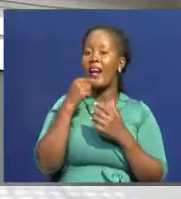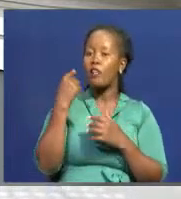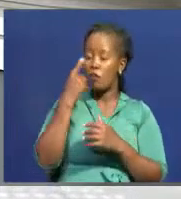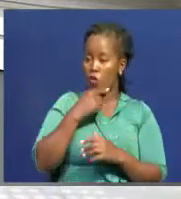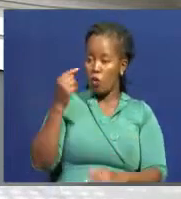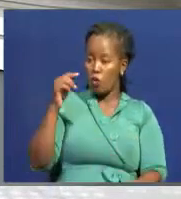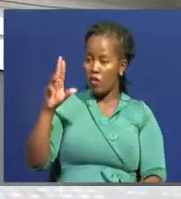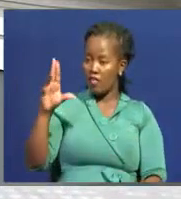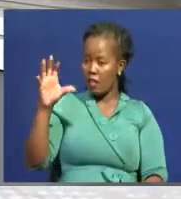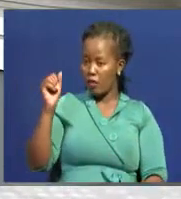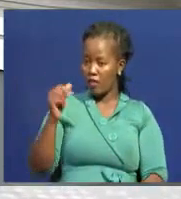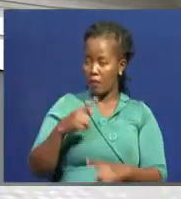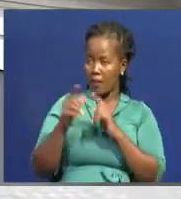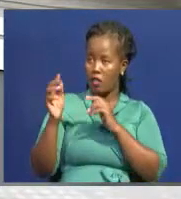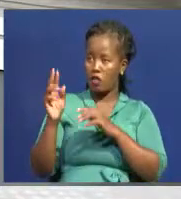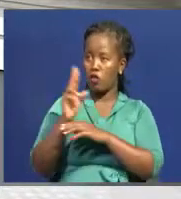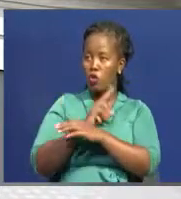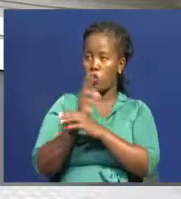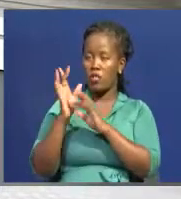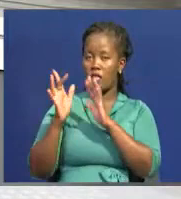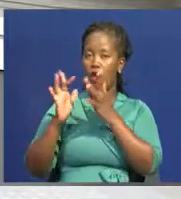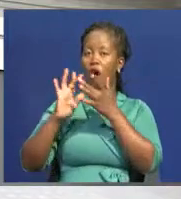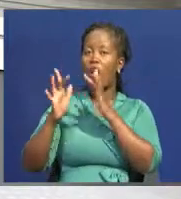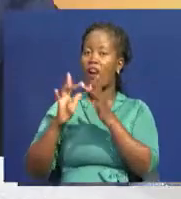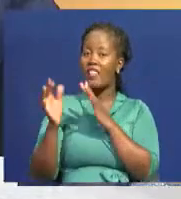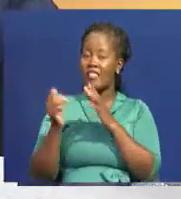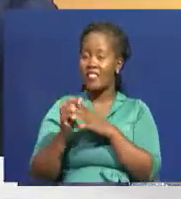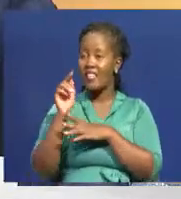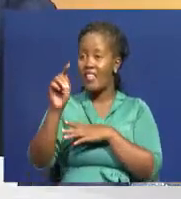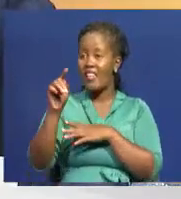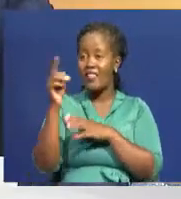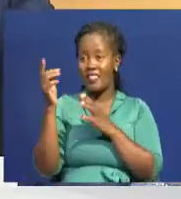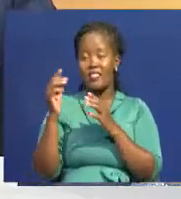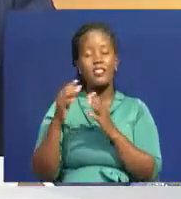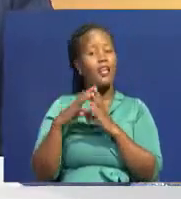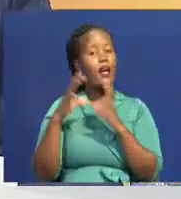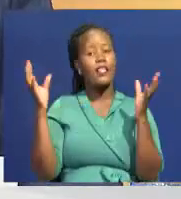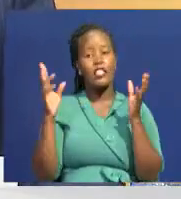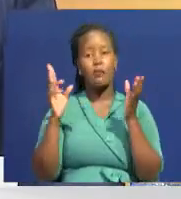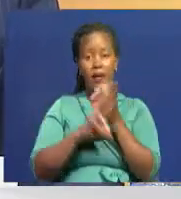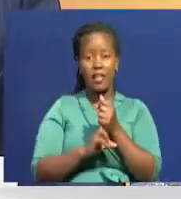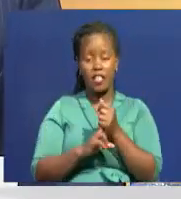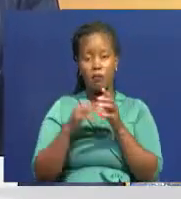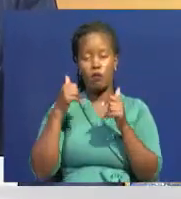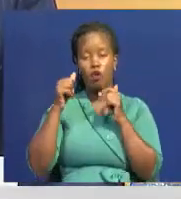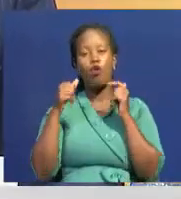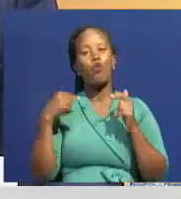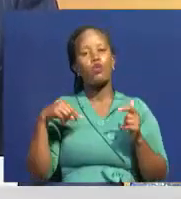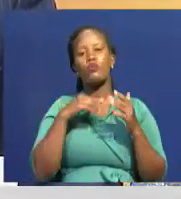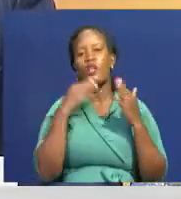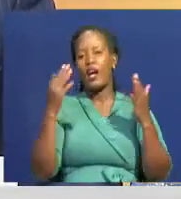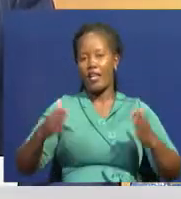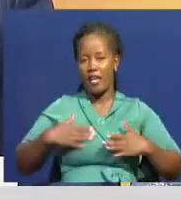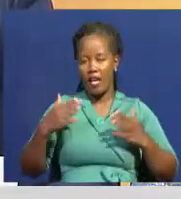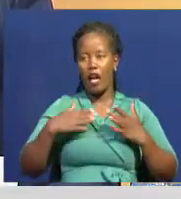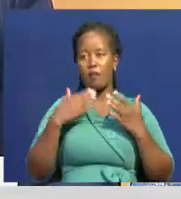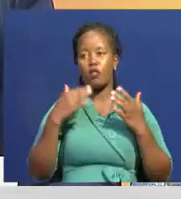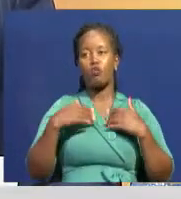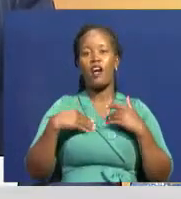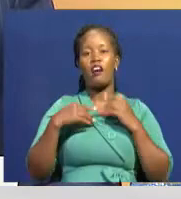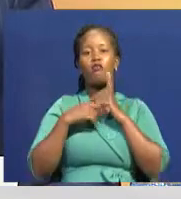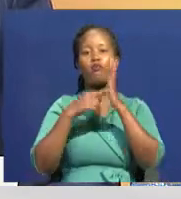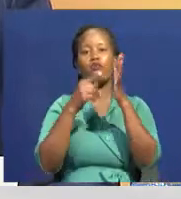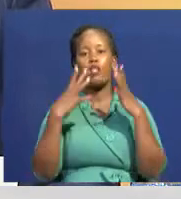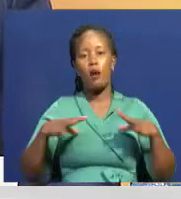LA? Yes. That is one of a lifetime partnership that I think we can be very proud that we brought home. The